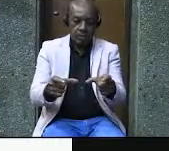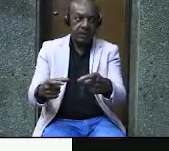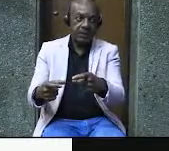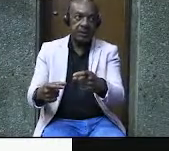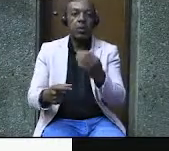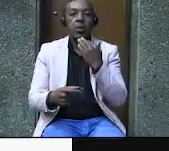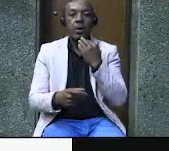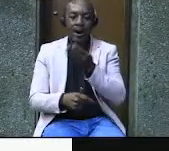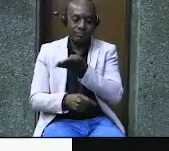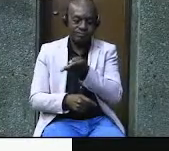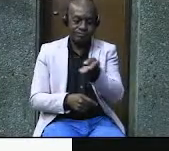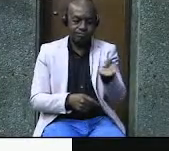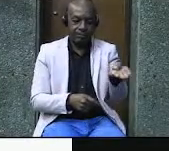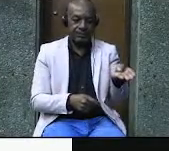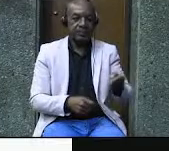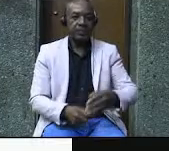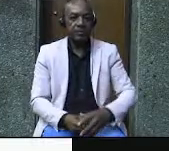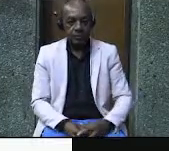present here.